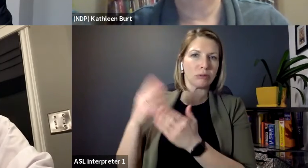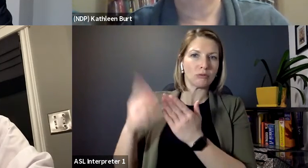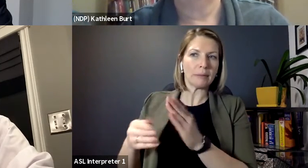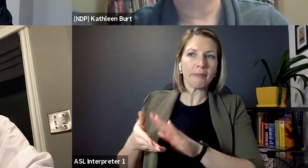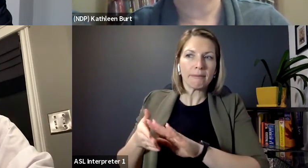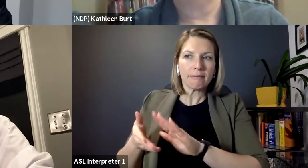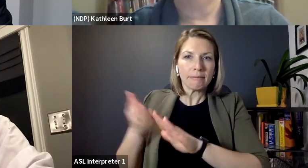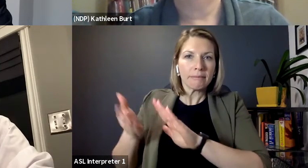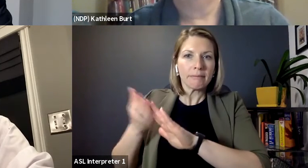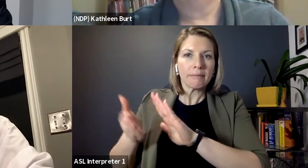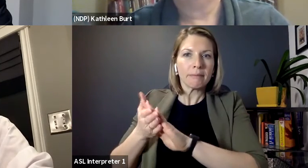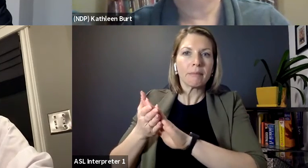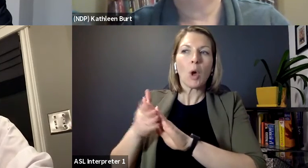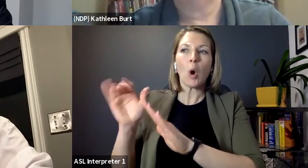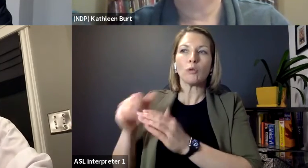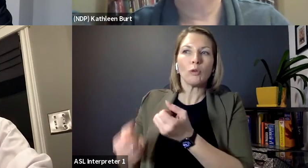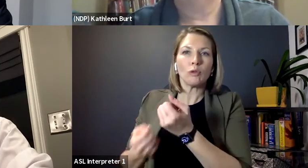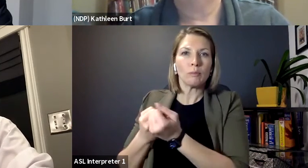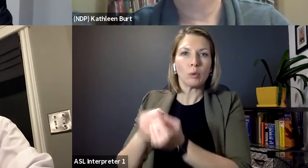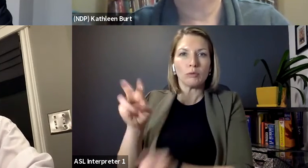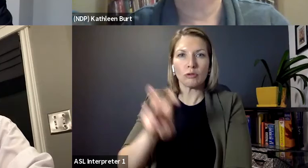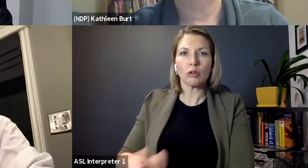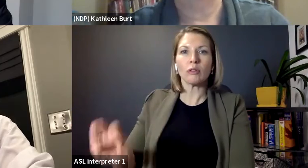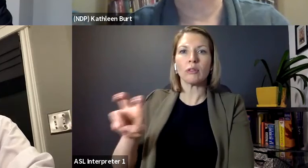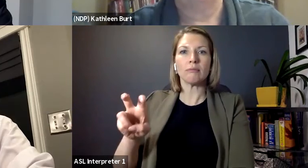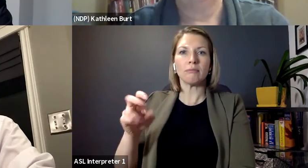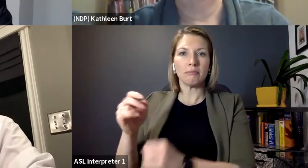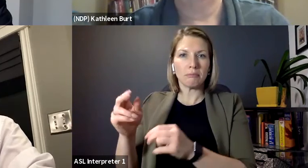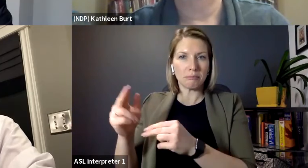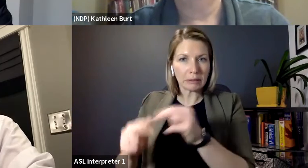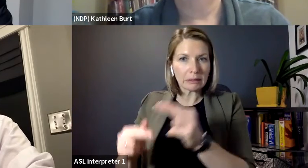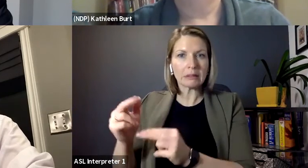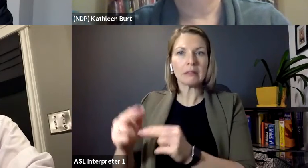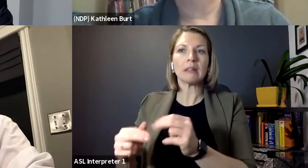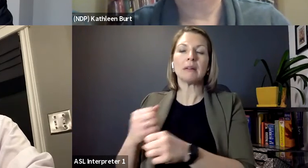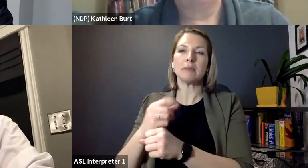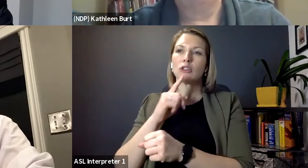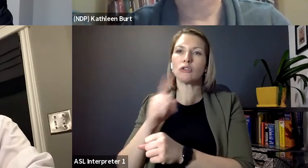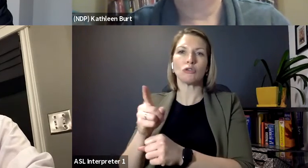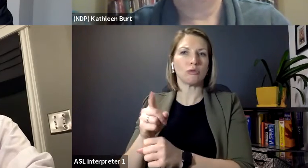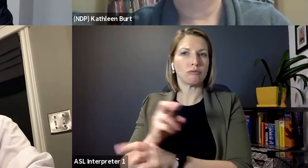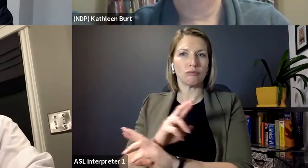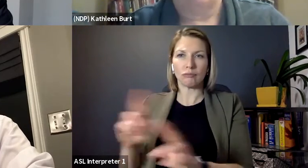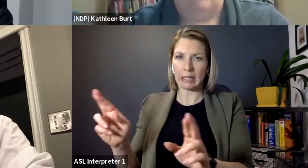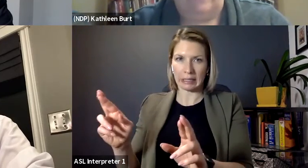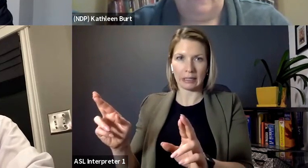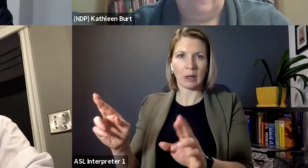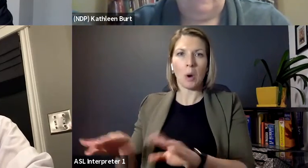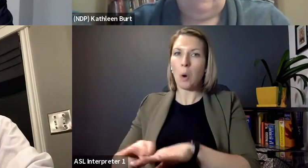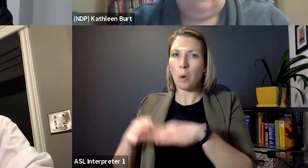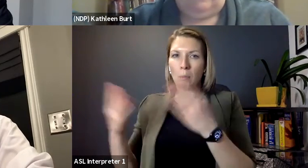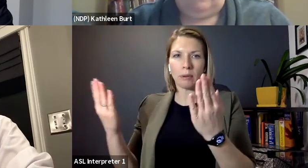tourism infrastructure and make sure that it's ready to go when we can get back to